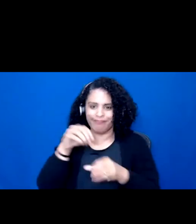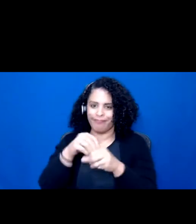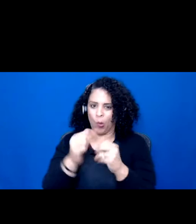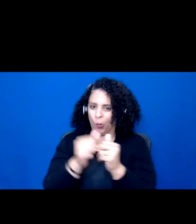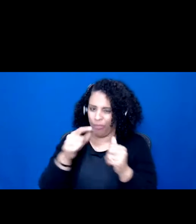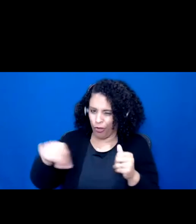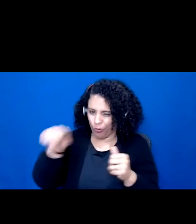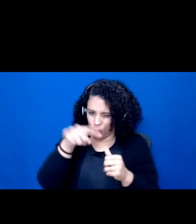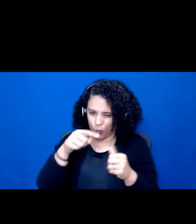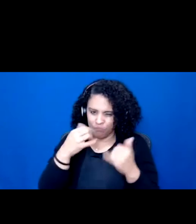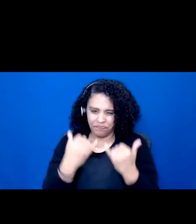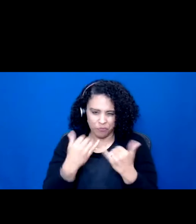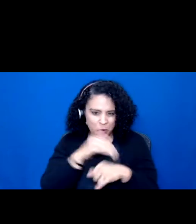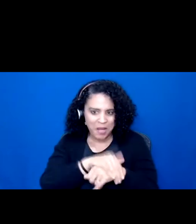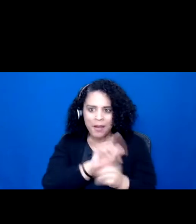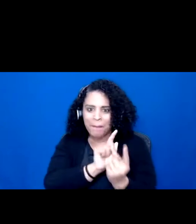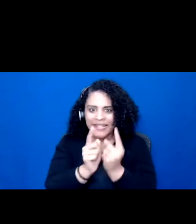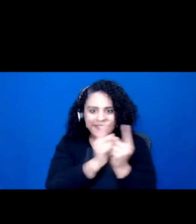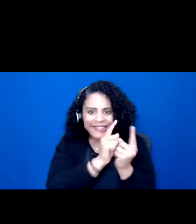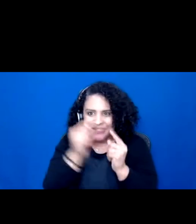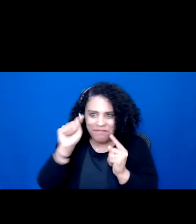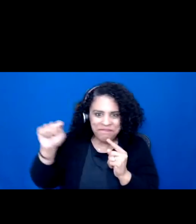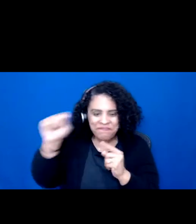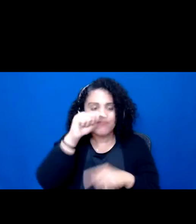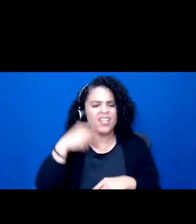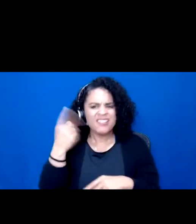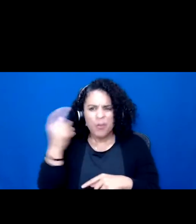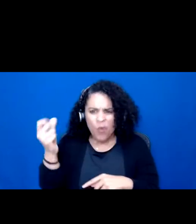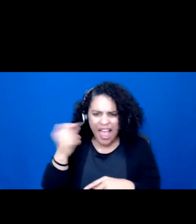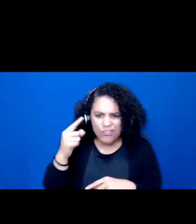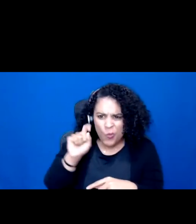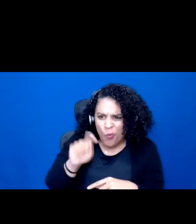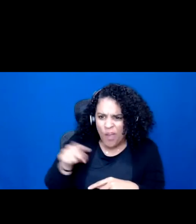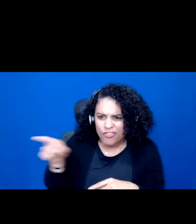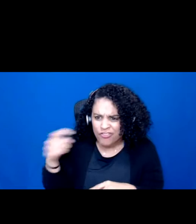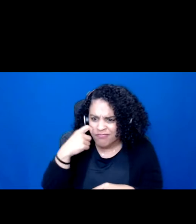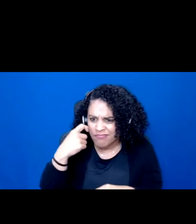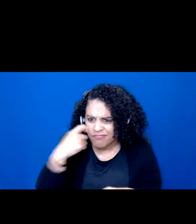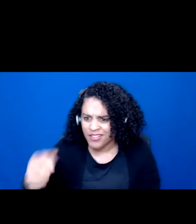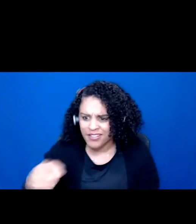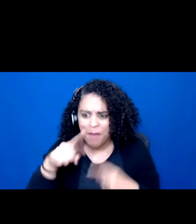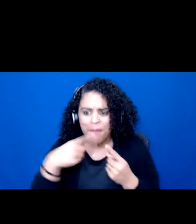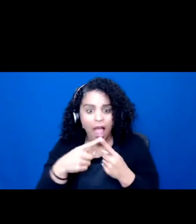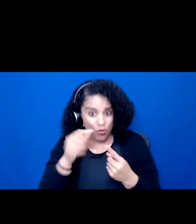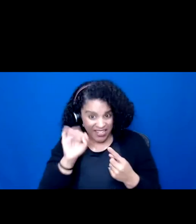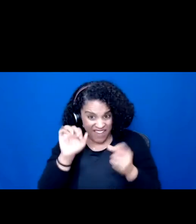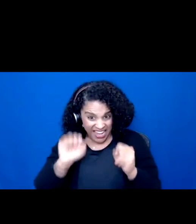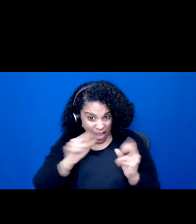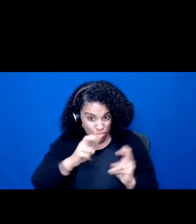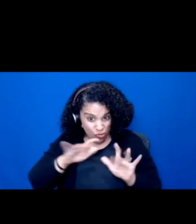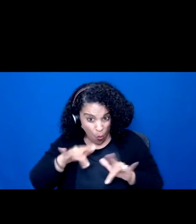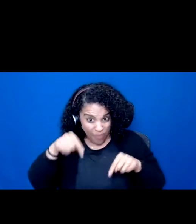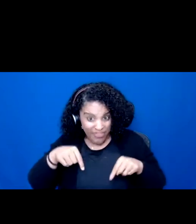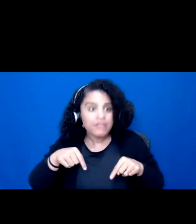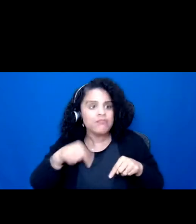and meet every one of you. Somebody just asked a question about whether they could record this. This is